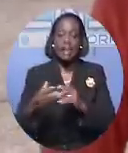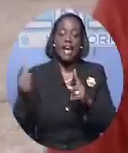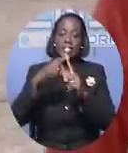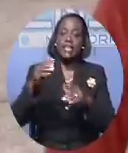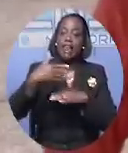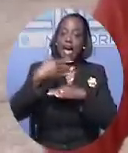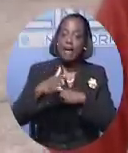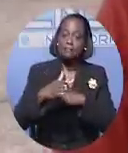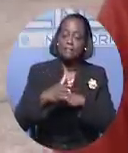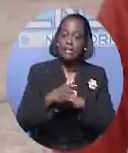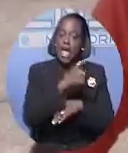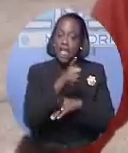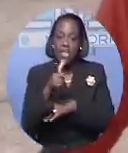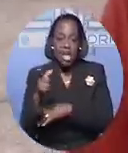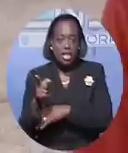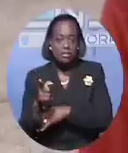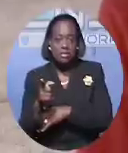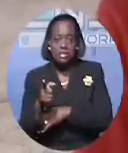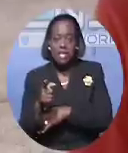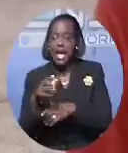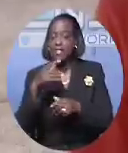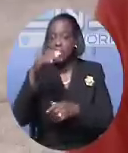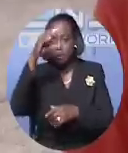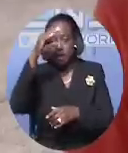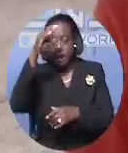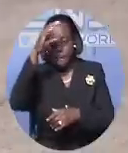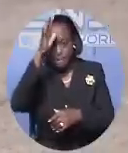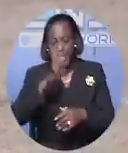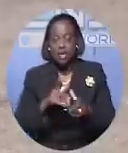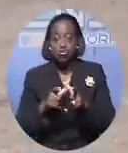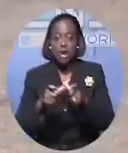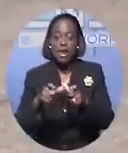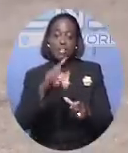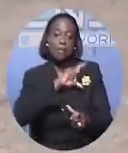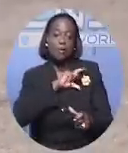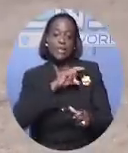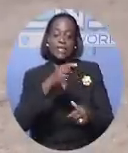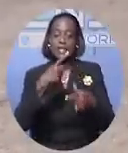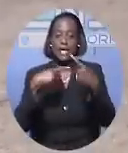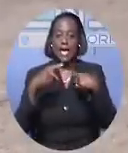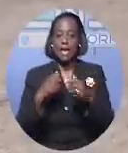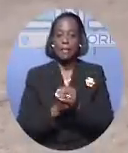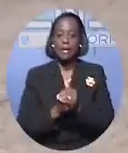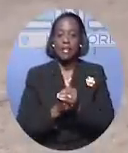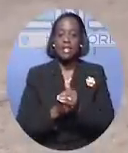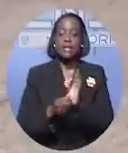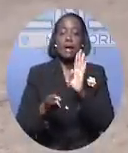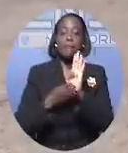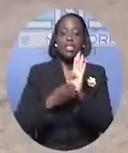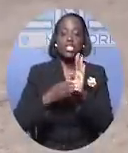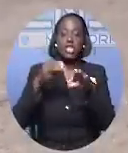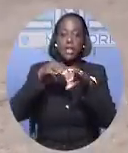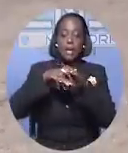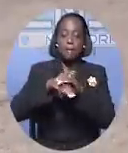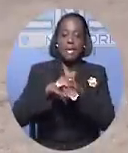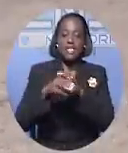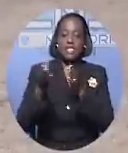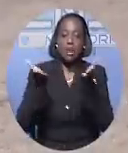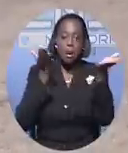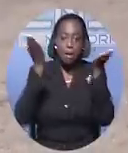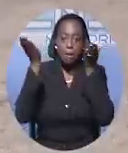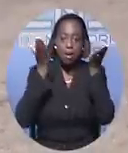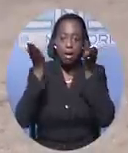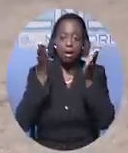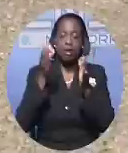the gunshots and after the guys ran and the police came. That's Budget Meat Mart cashier Anastasia Coakley giving